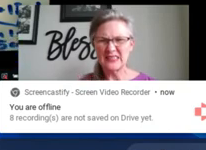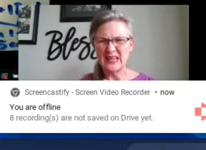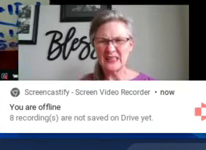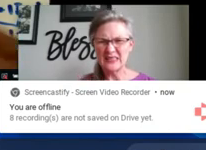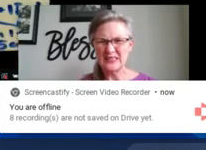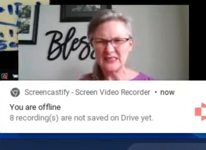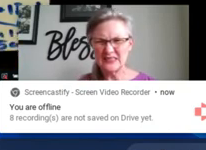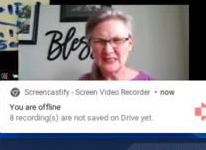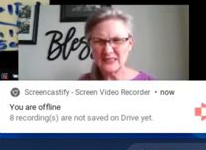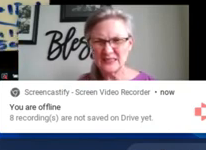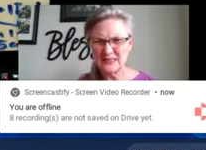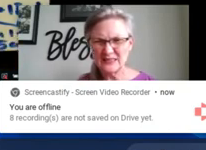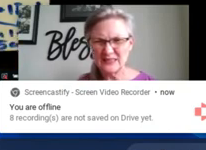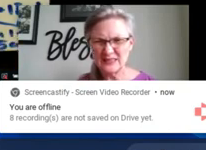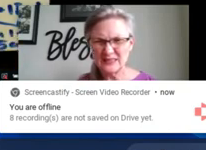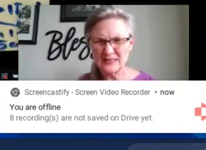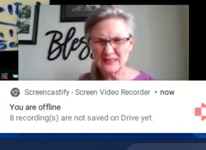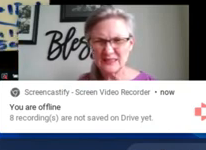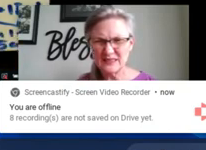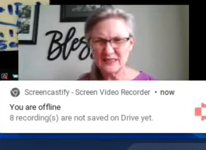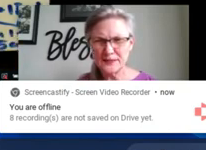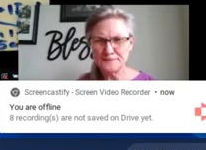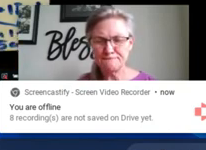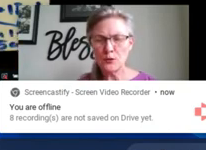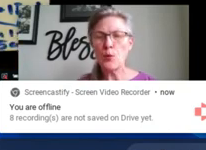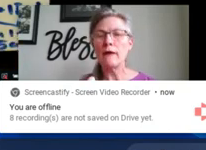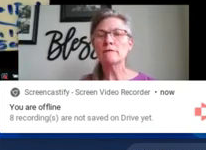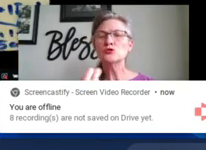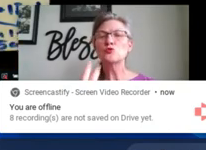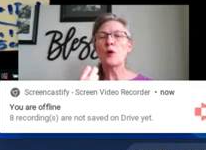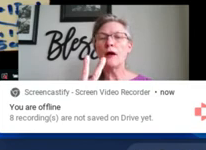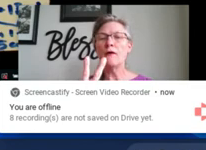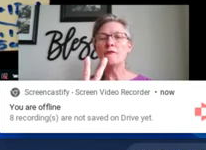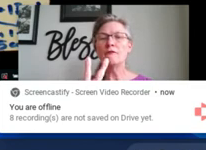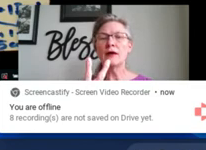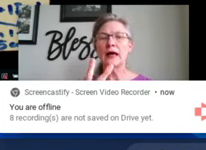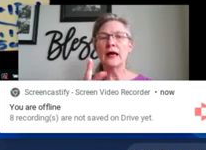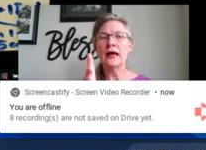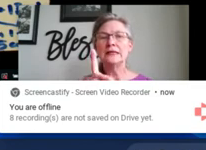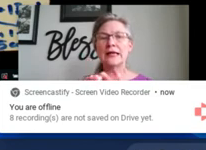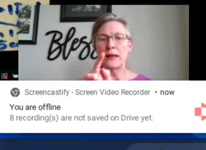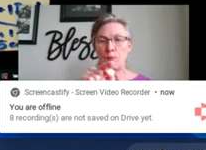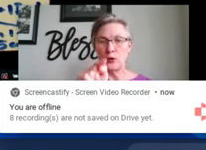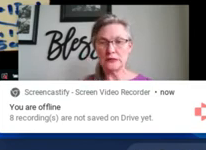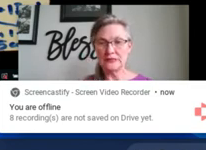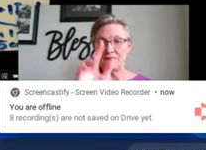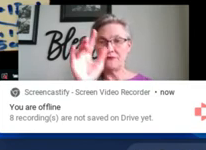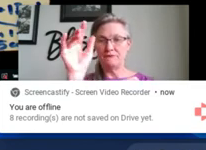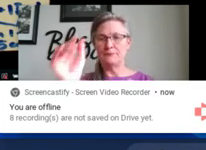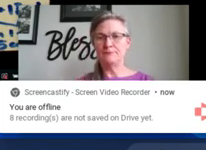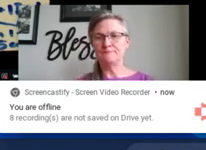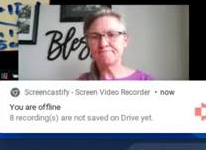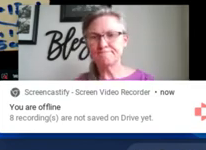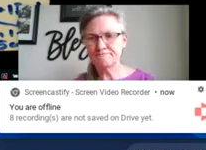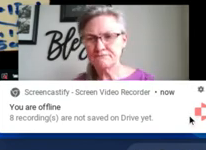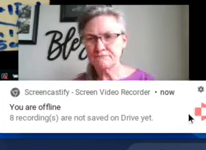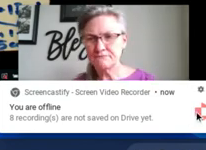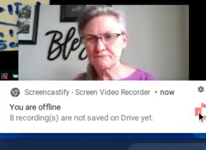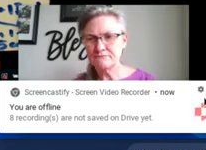12. We find that we have 12 data points. So I take 5 divided by 12,